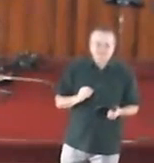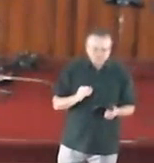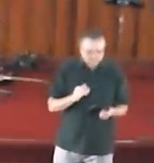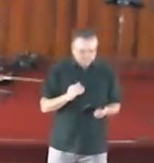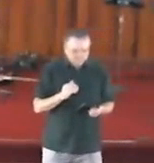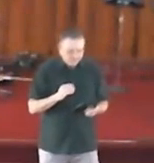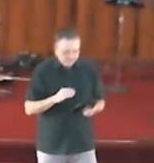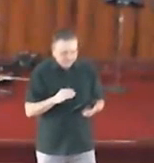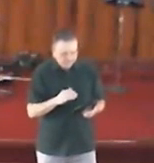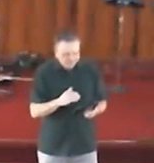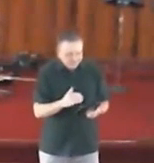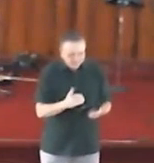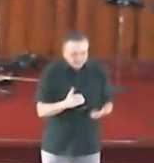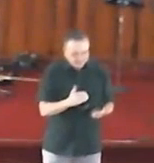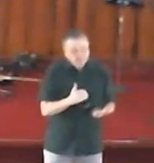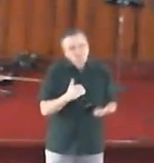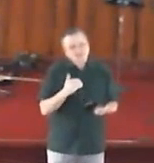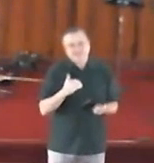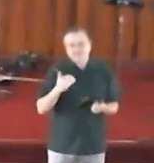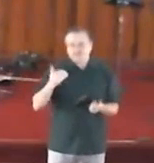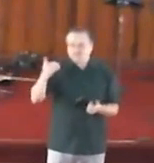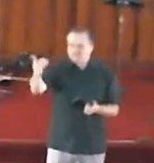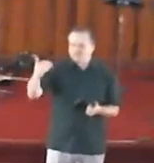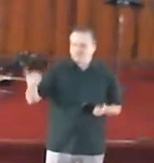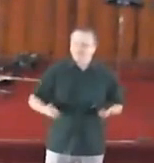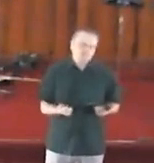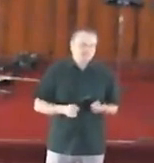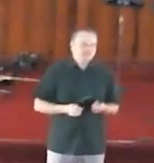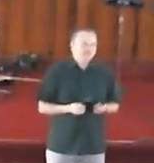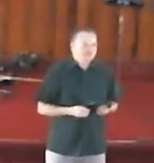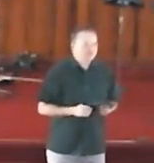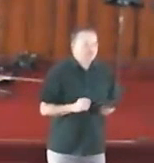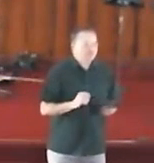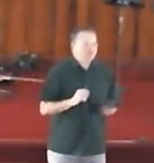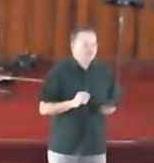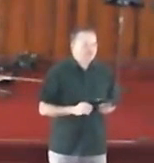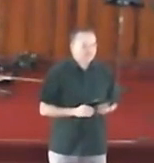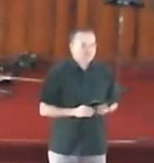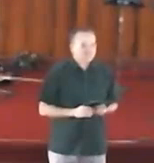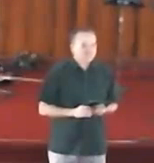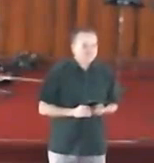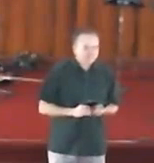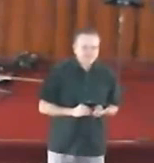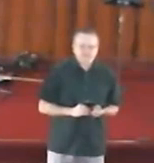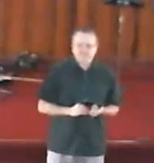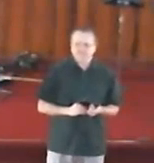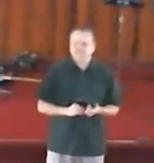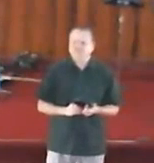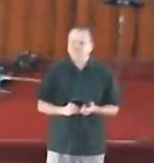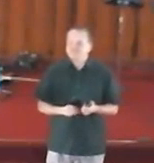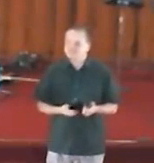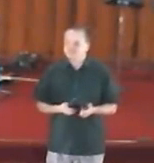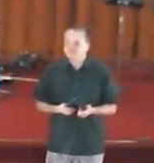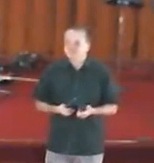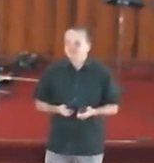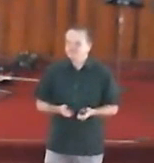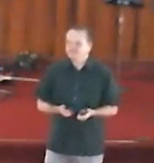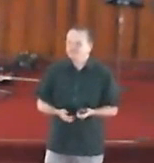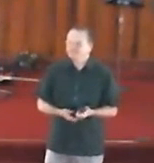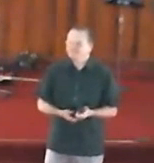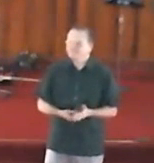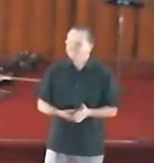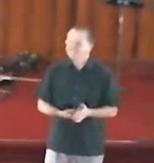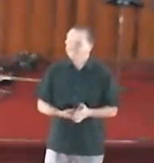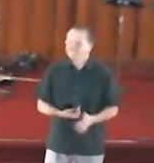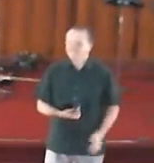hombres, ¿qué aprendemos de ellos en los primeros versículos? ¿Qué características tenían? So these 12 men are